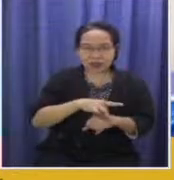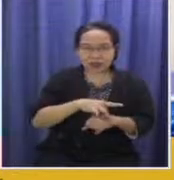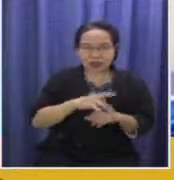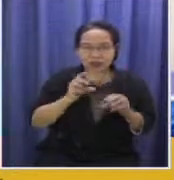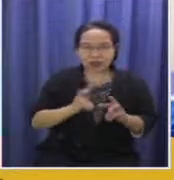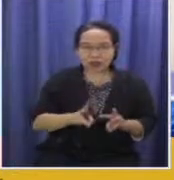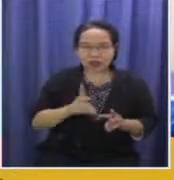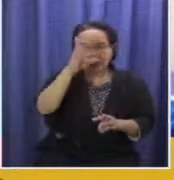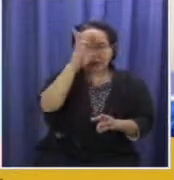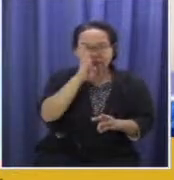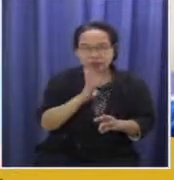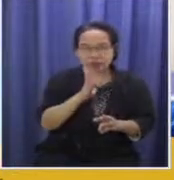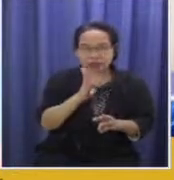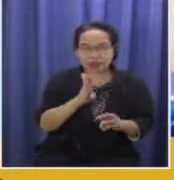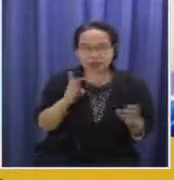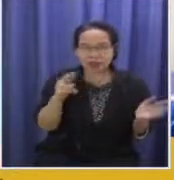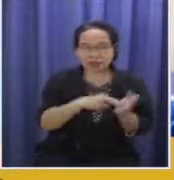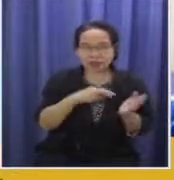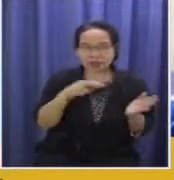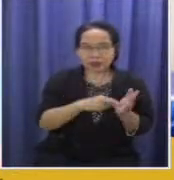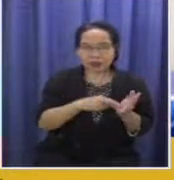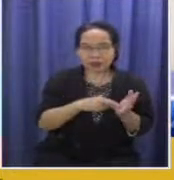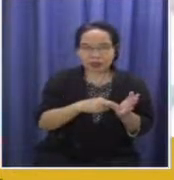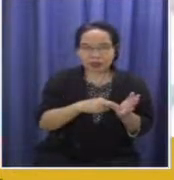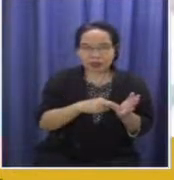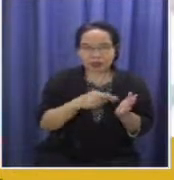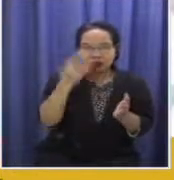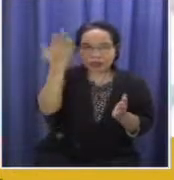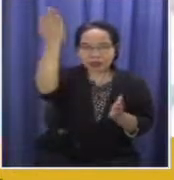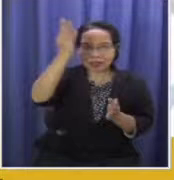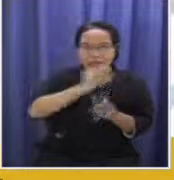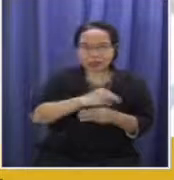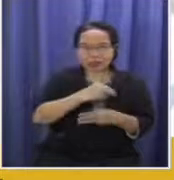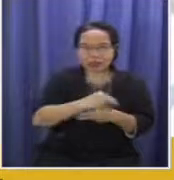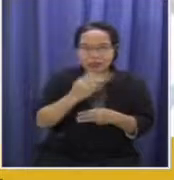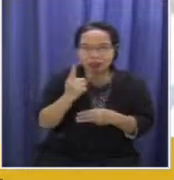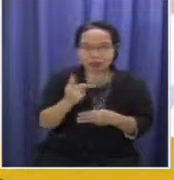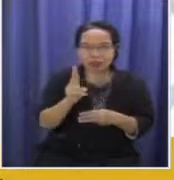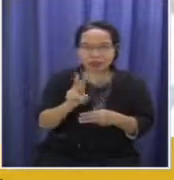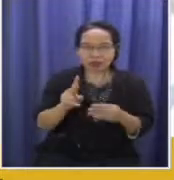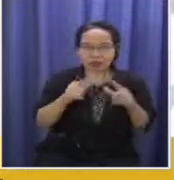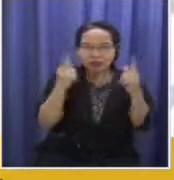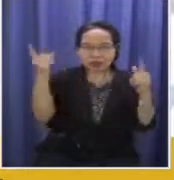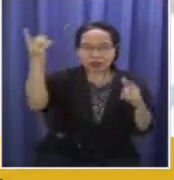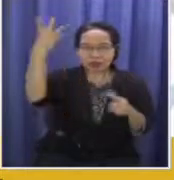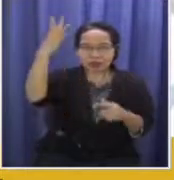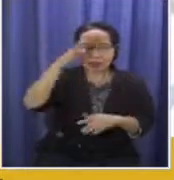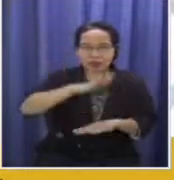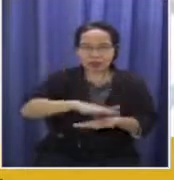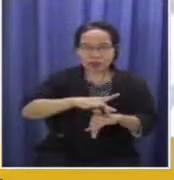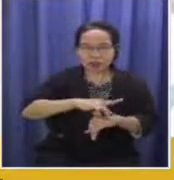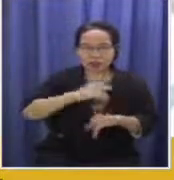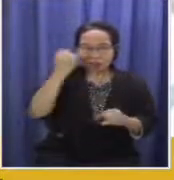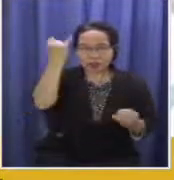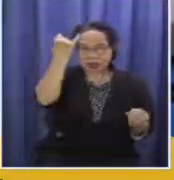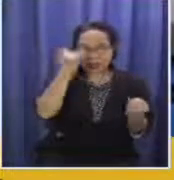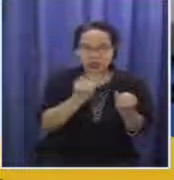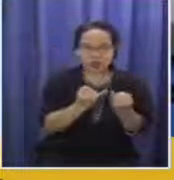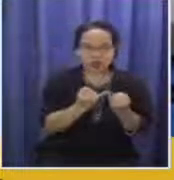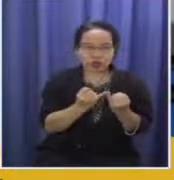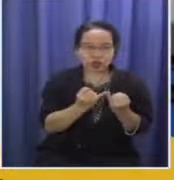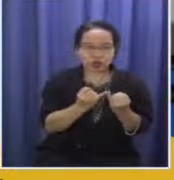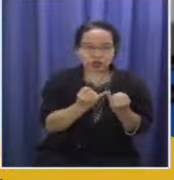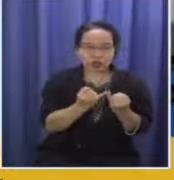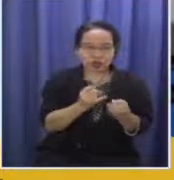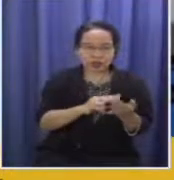why will God repeat that He made two great lights, which is for the earth intentionally? I